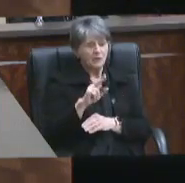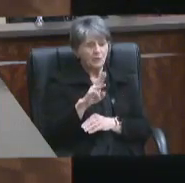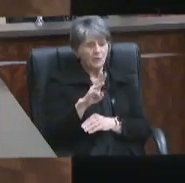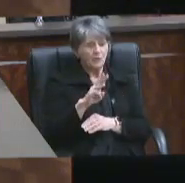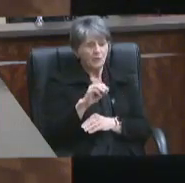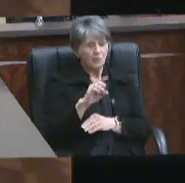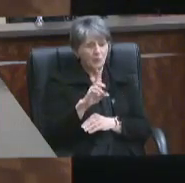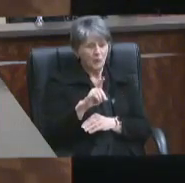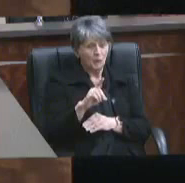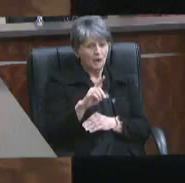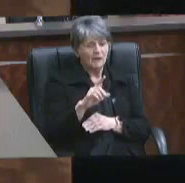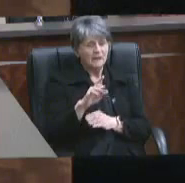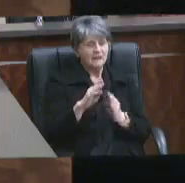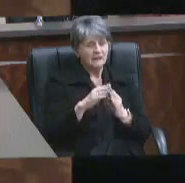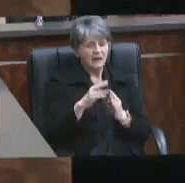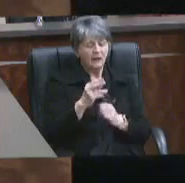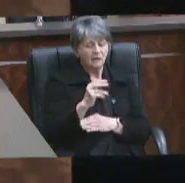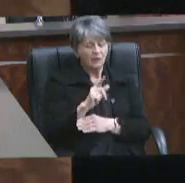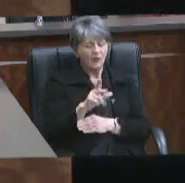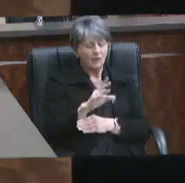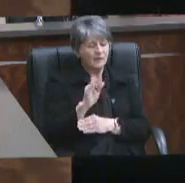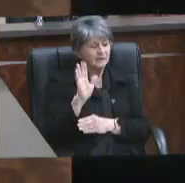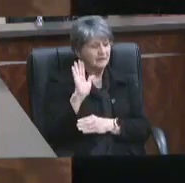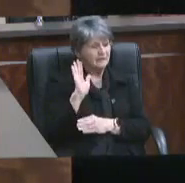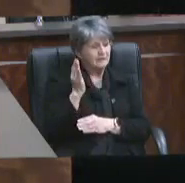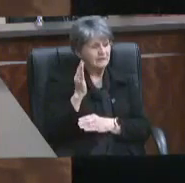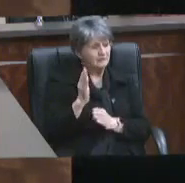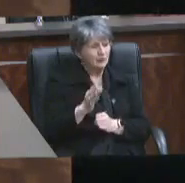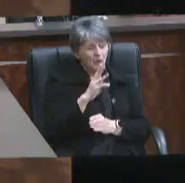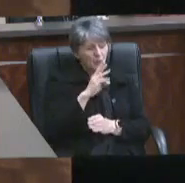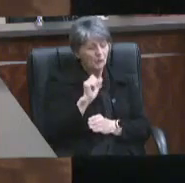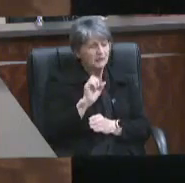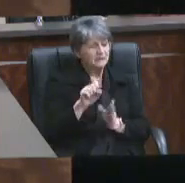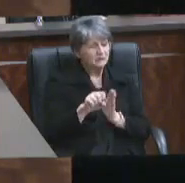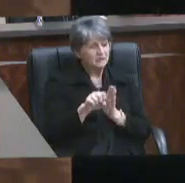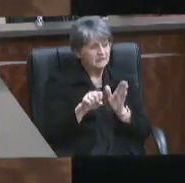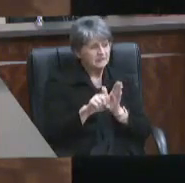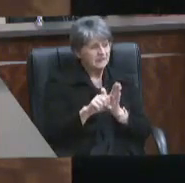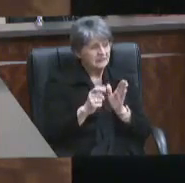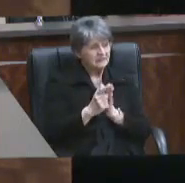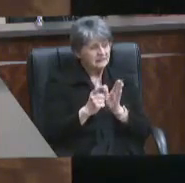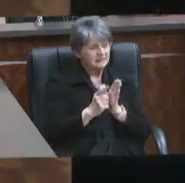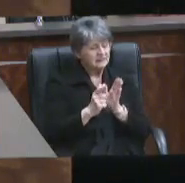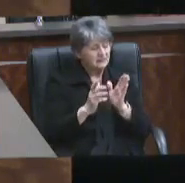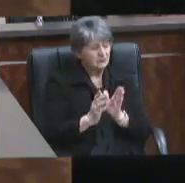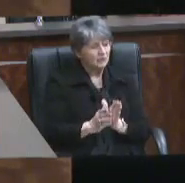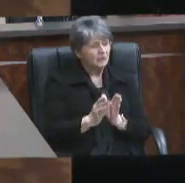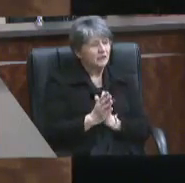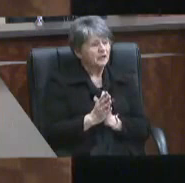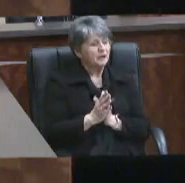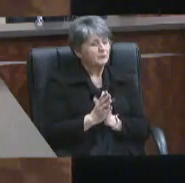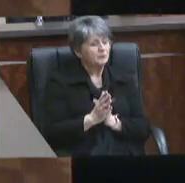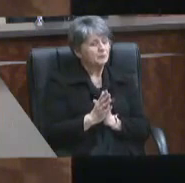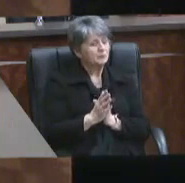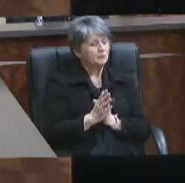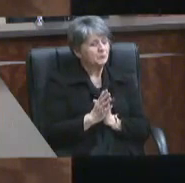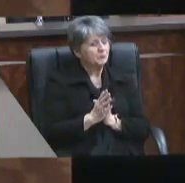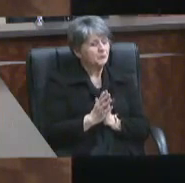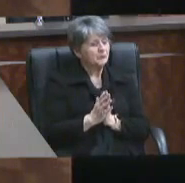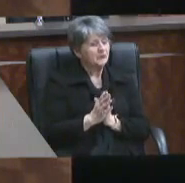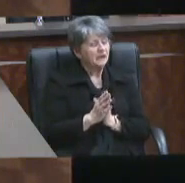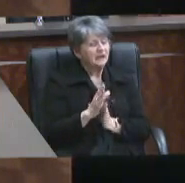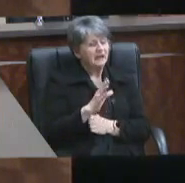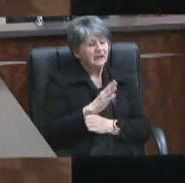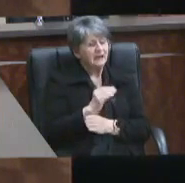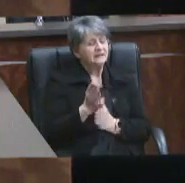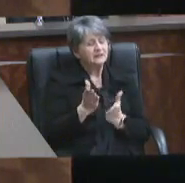and the speaker for that night was our state's attorney, Alicia Brayboy. Just really the services that they're